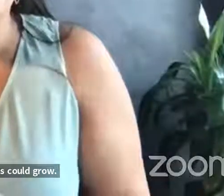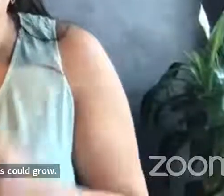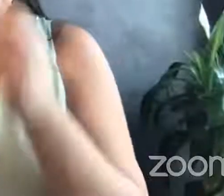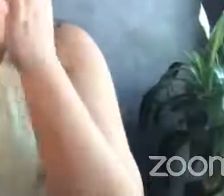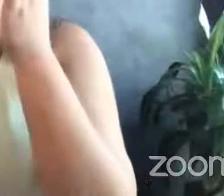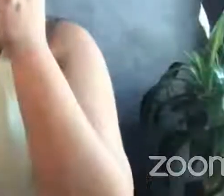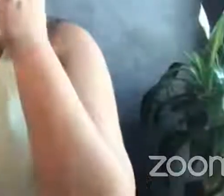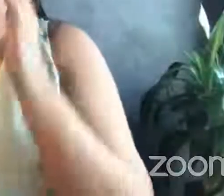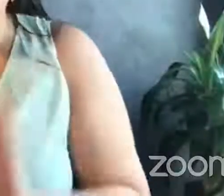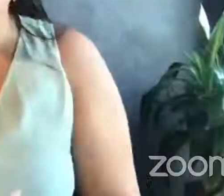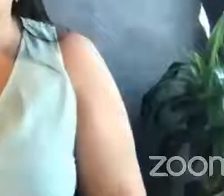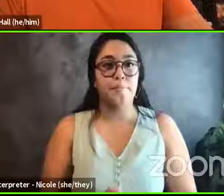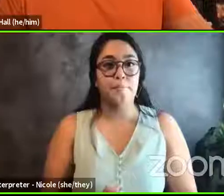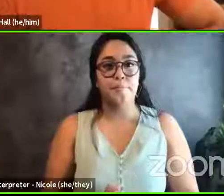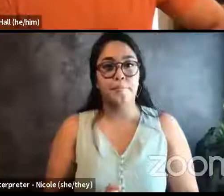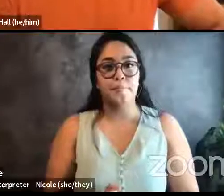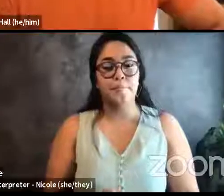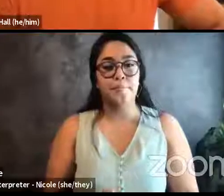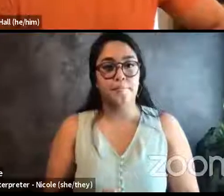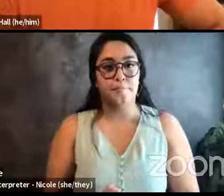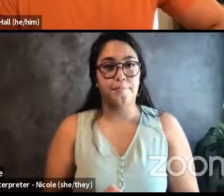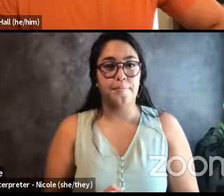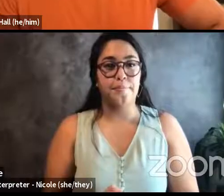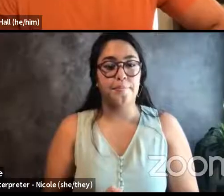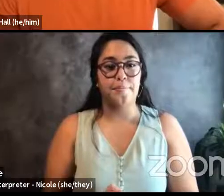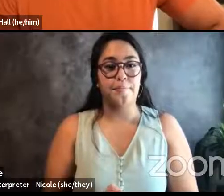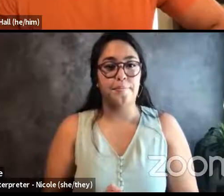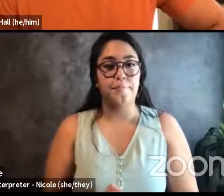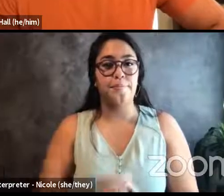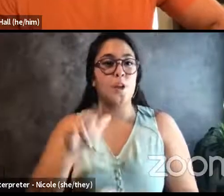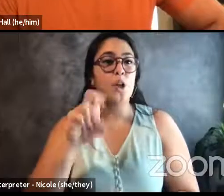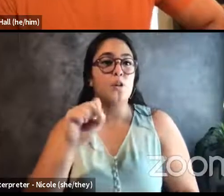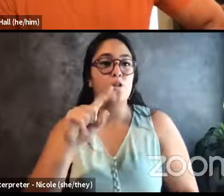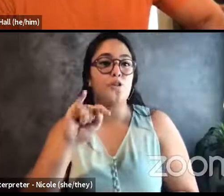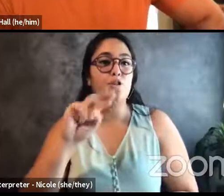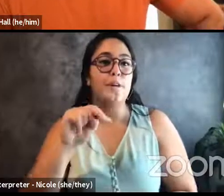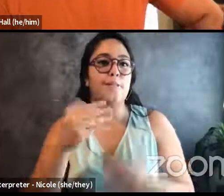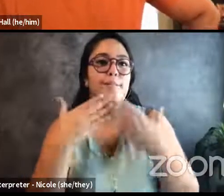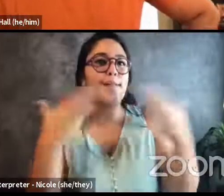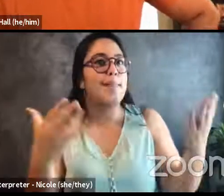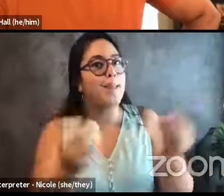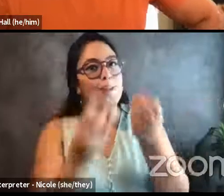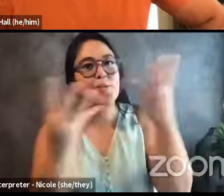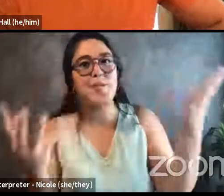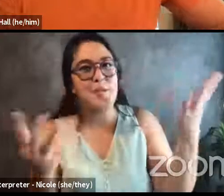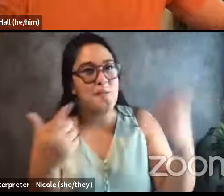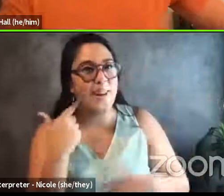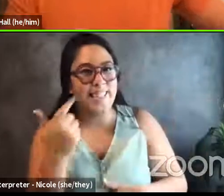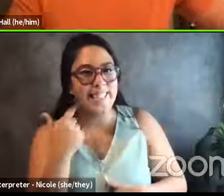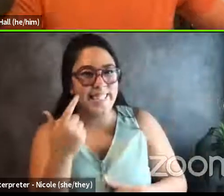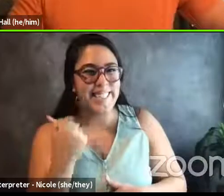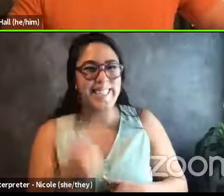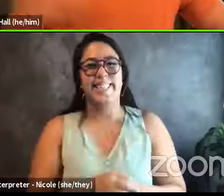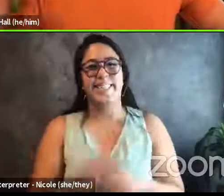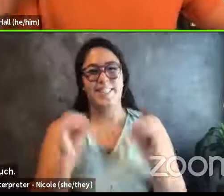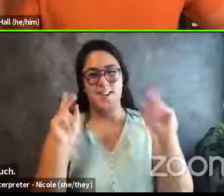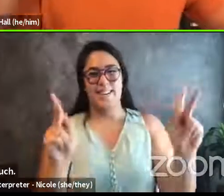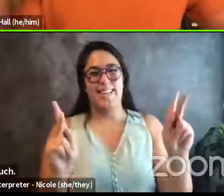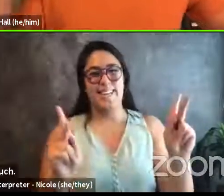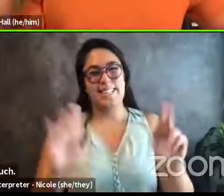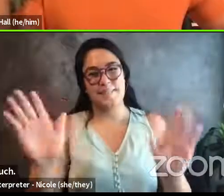And thank you so much. Thank you. All right.